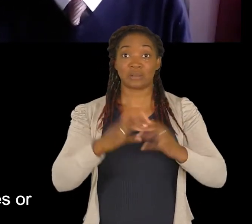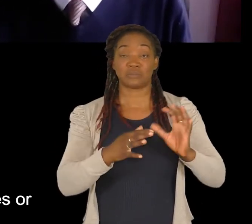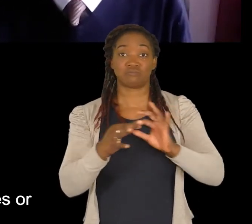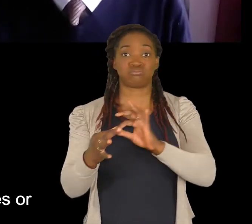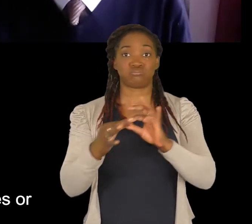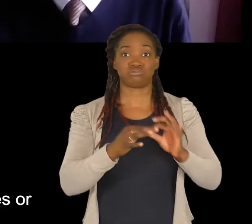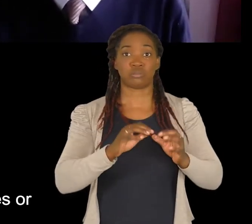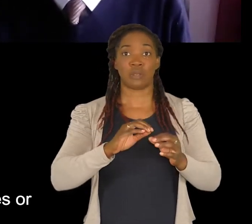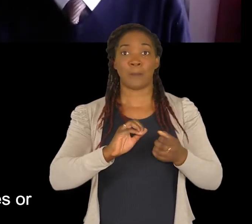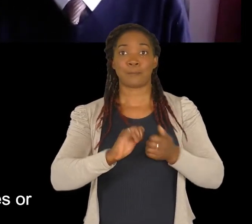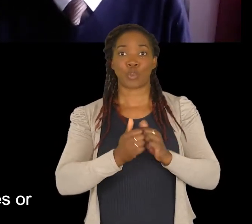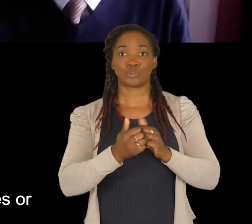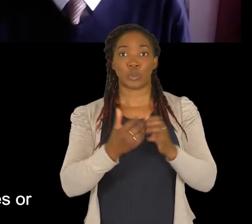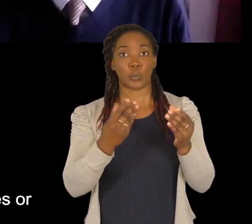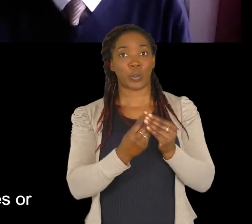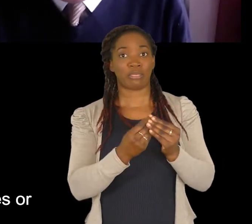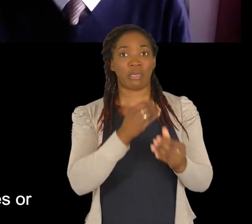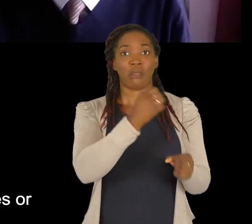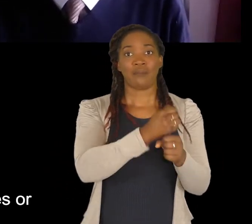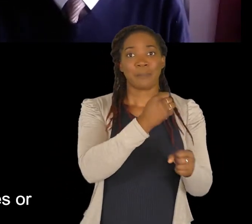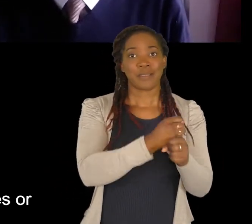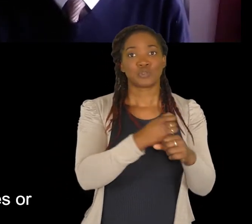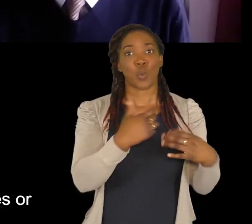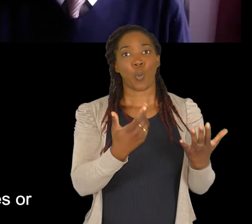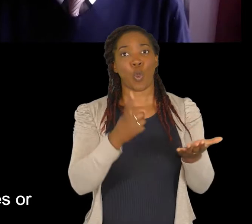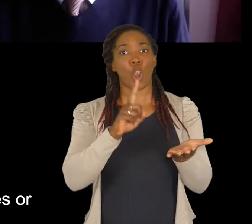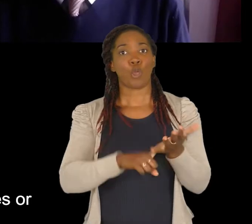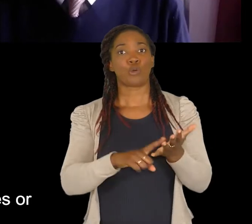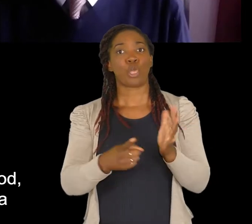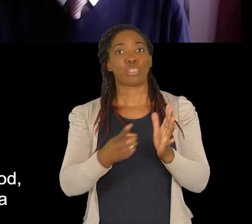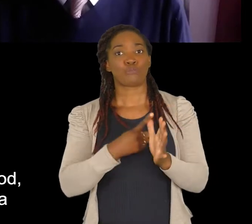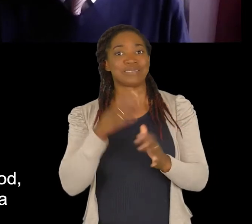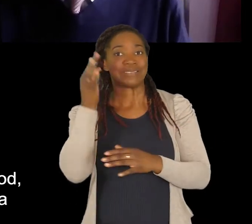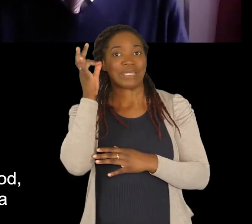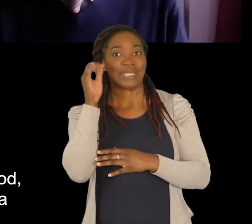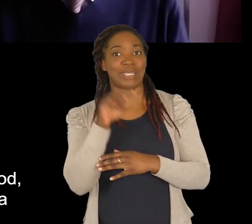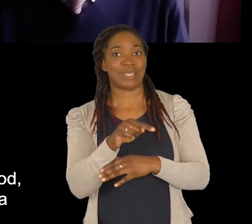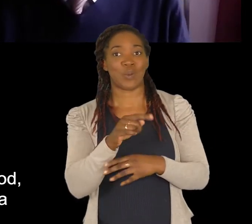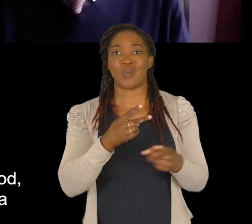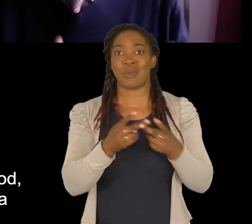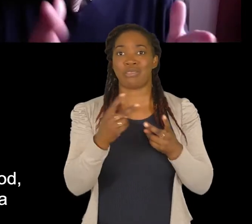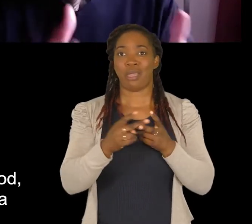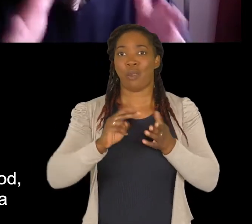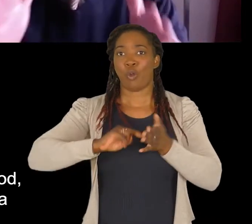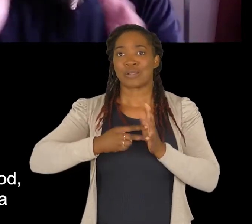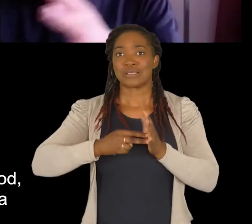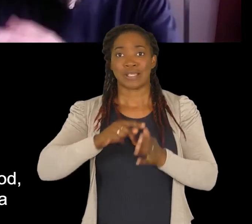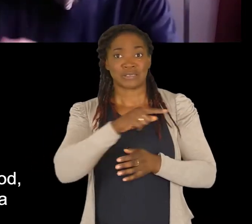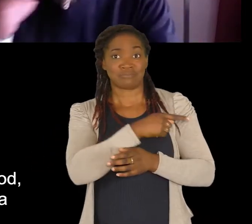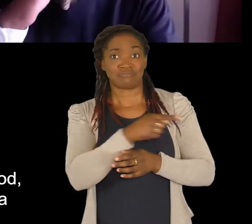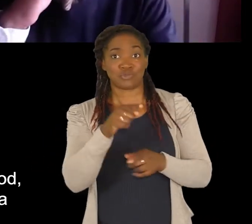the government in some way, or local authorities, or other organizations that are